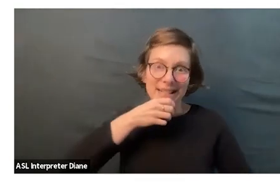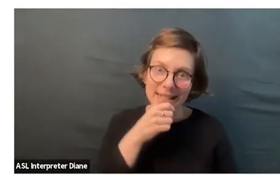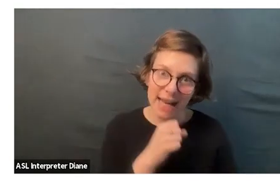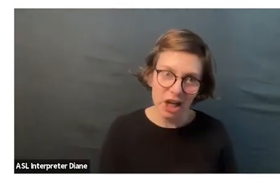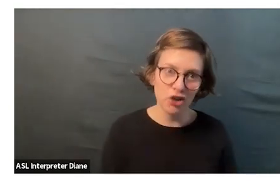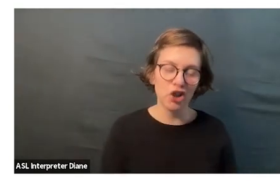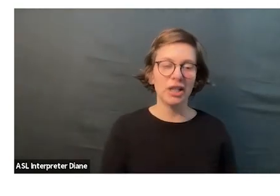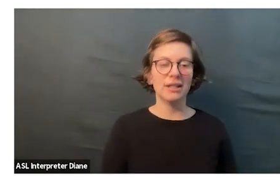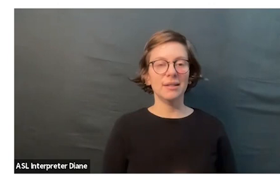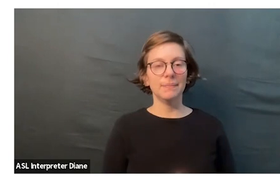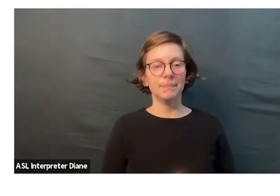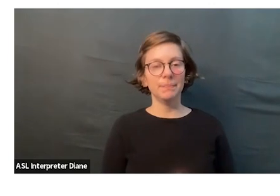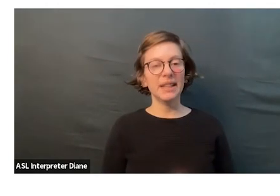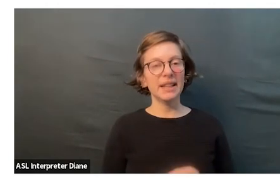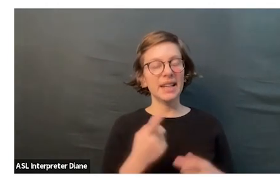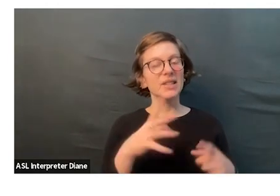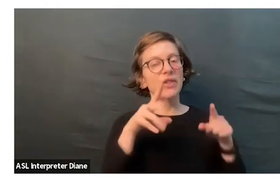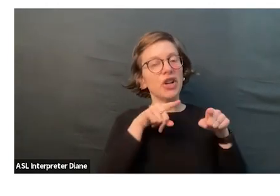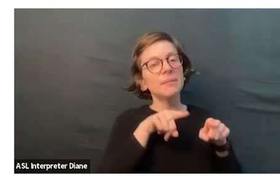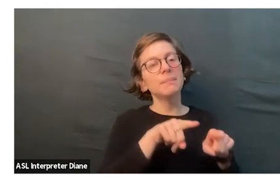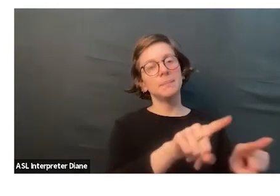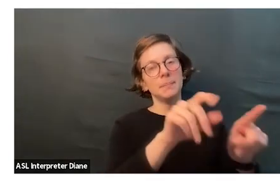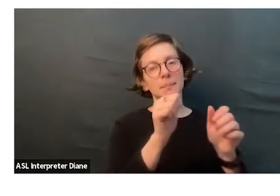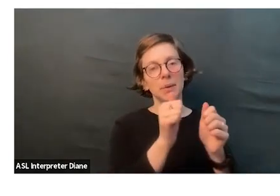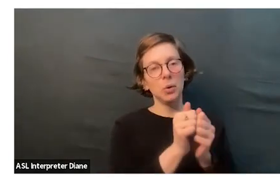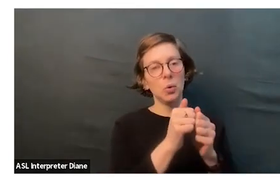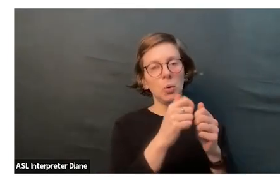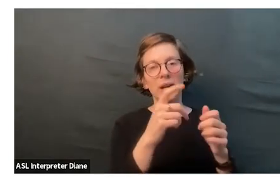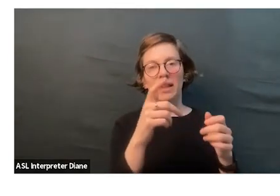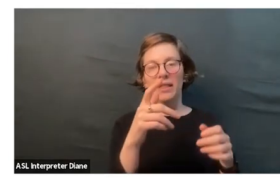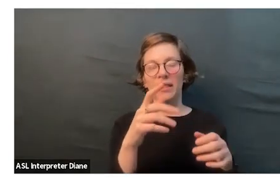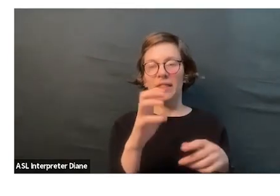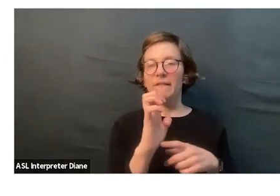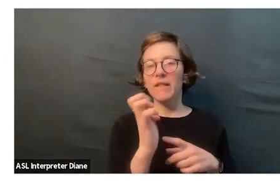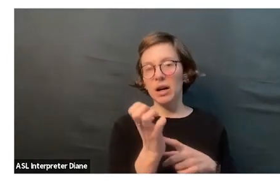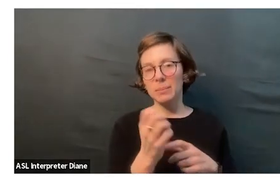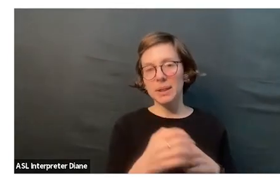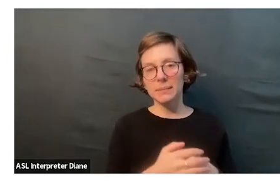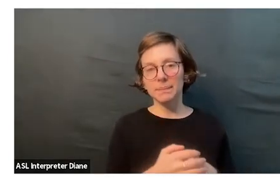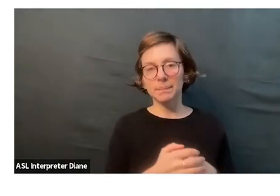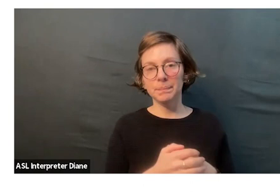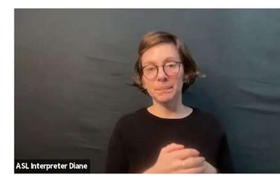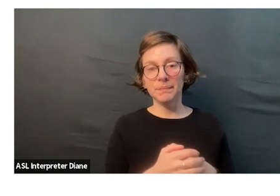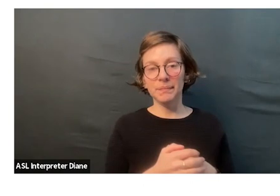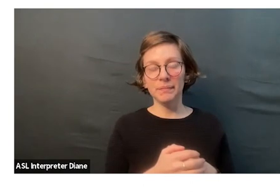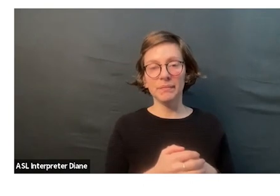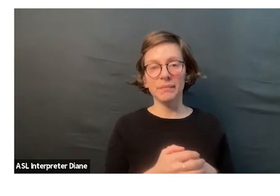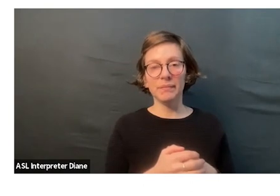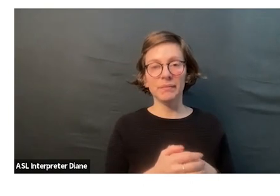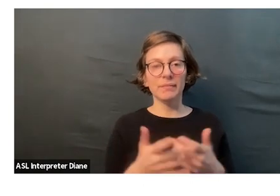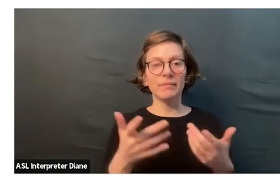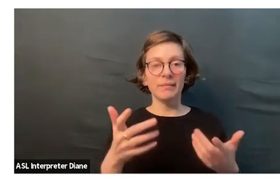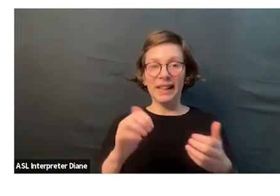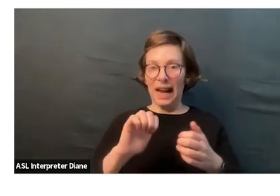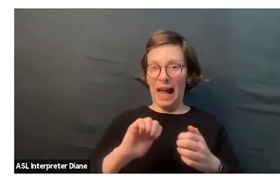way that natives of this continent felt when they encountered Columbus. They were completely